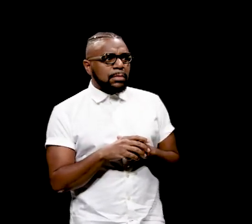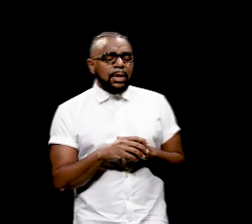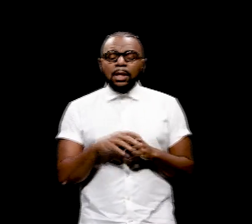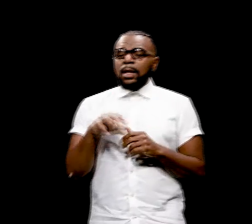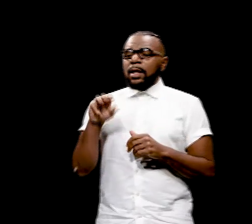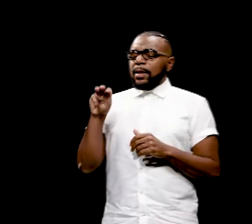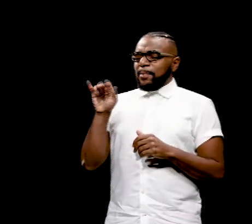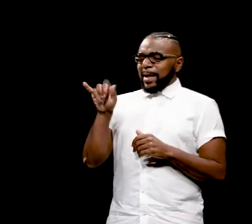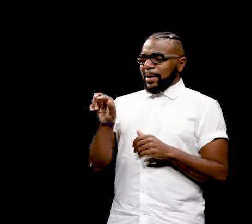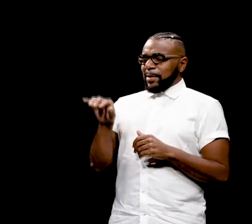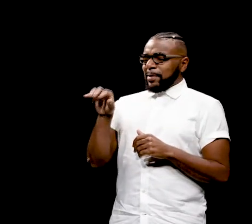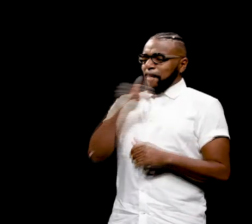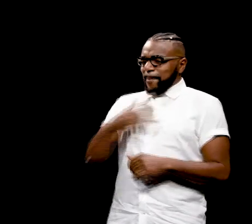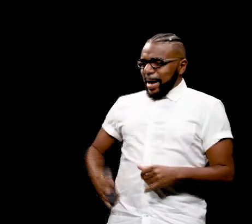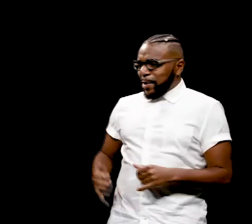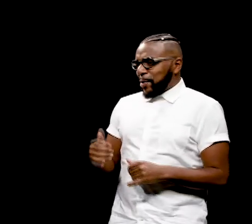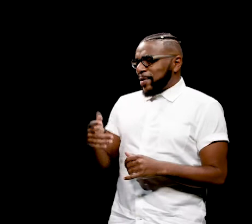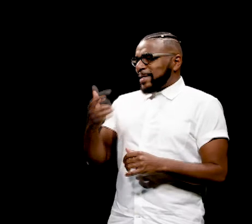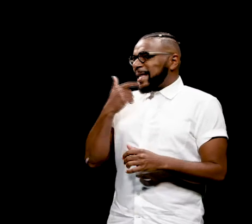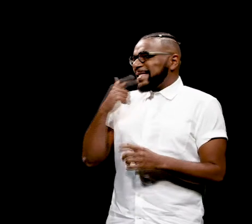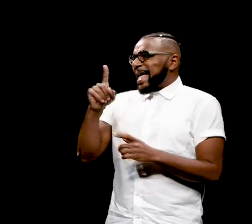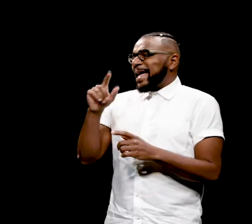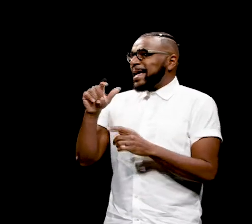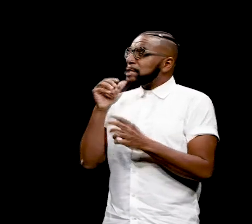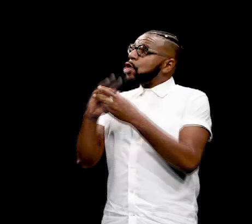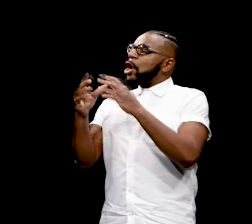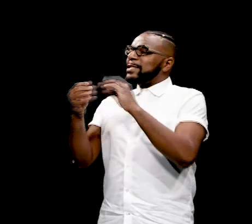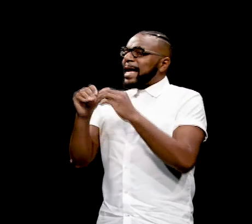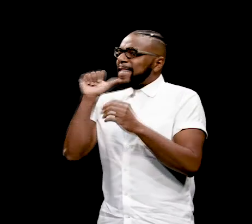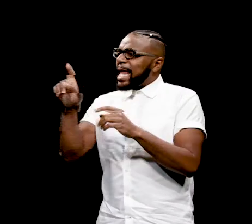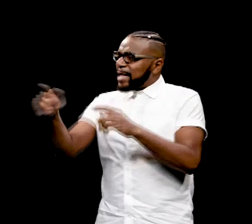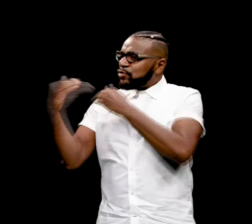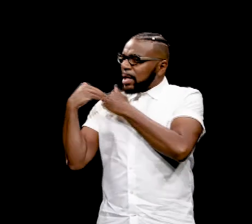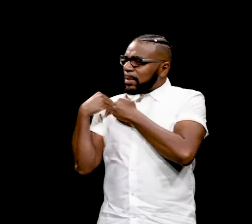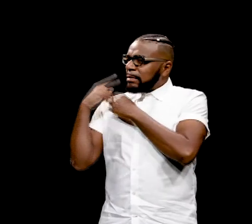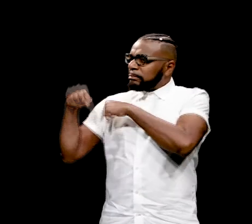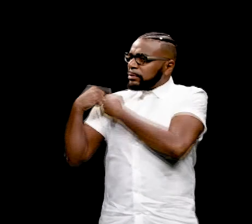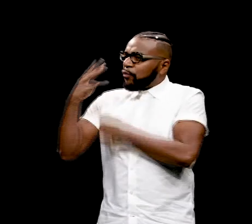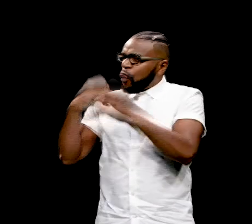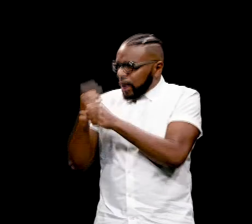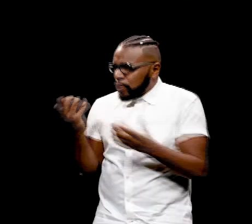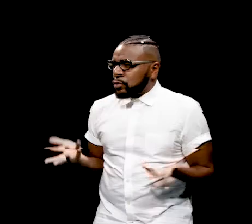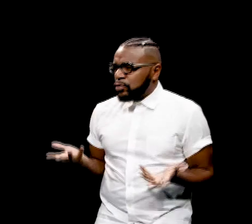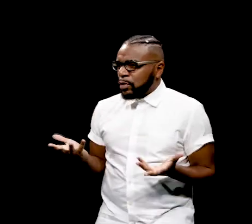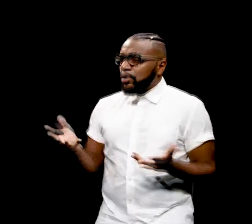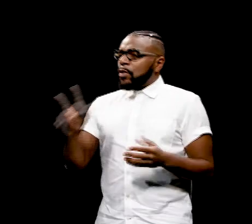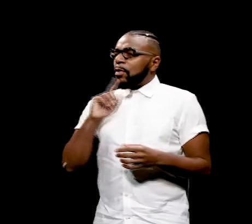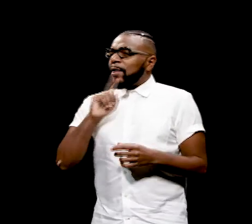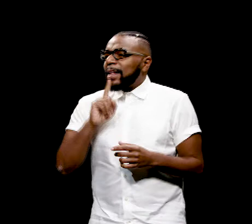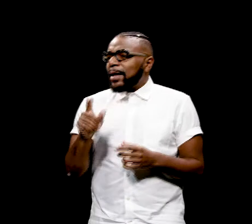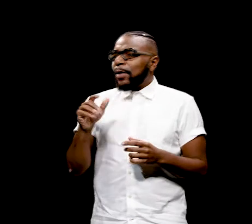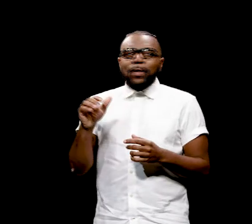The mayor often talks like this hasn't been his task for the 4 years he's been in office prior to this moment. I mean, we really